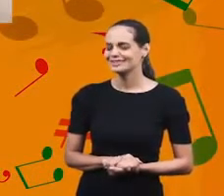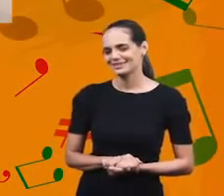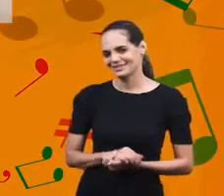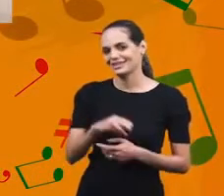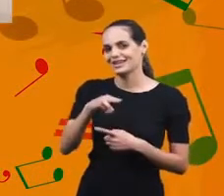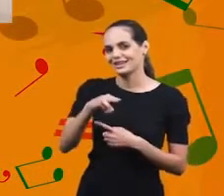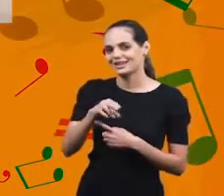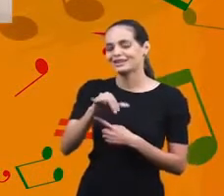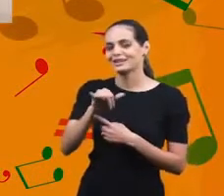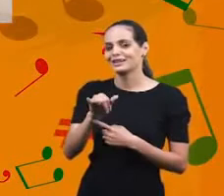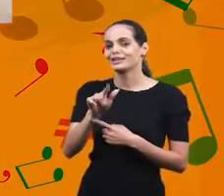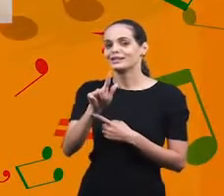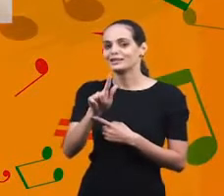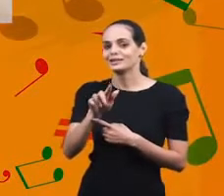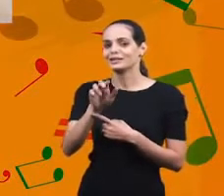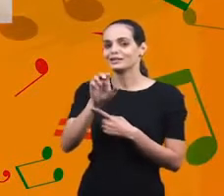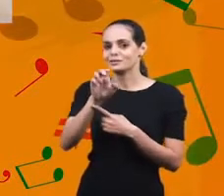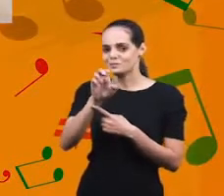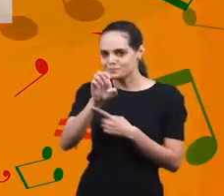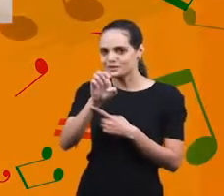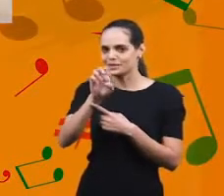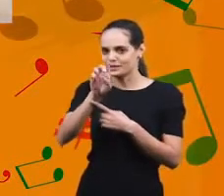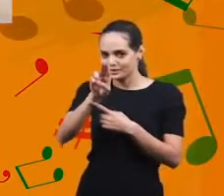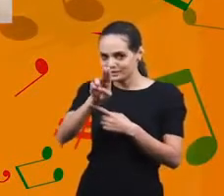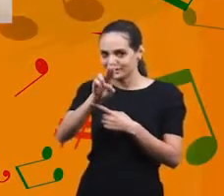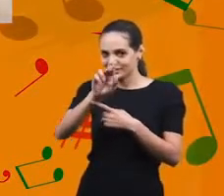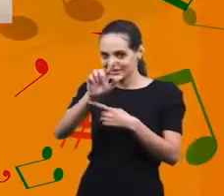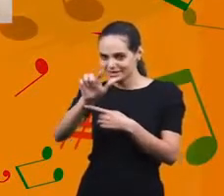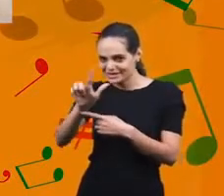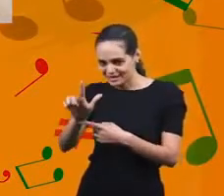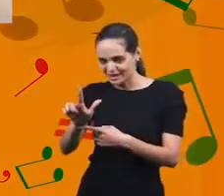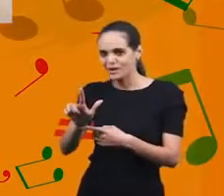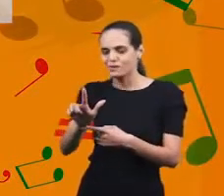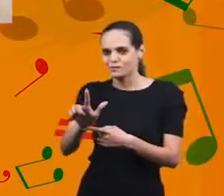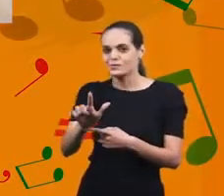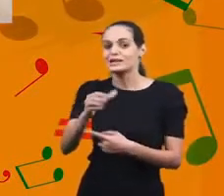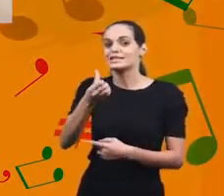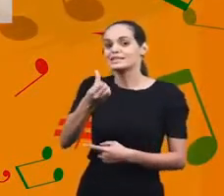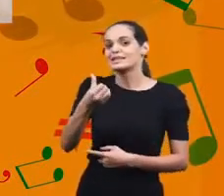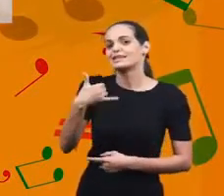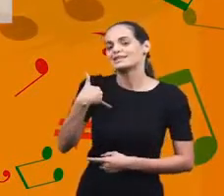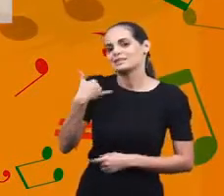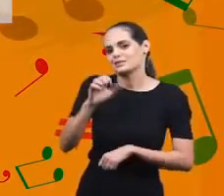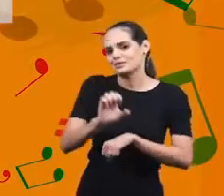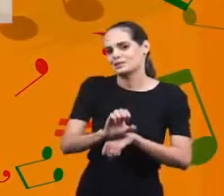Miguel Costa is 6 years old from Niterói, Rio de Janeiro.